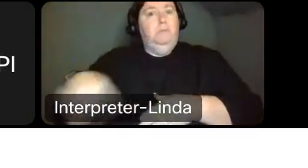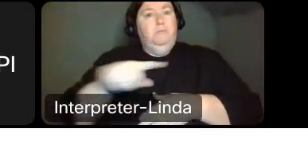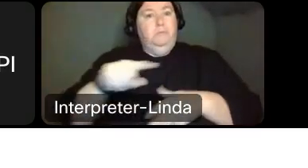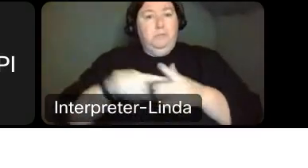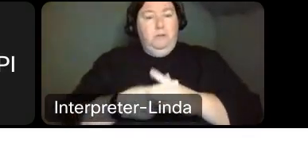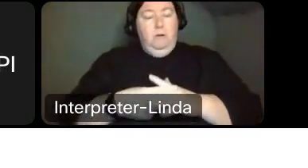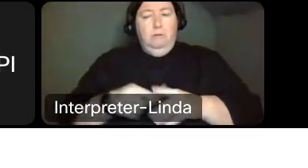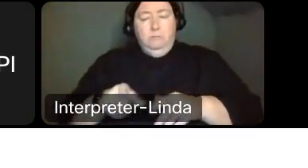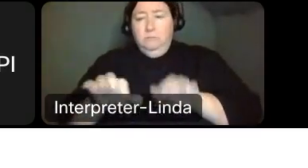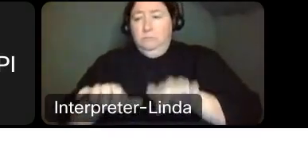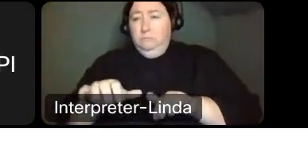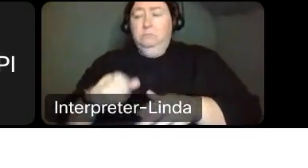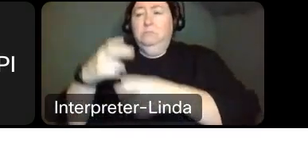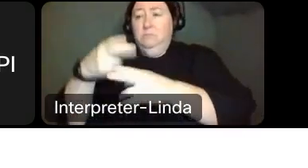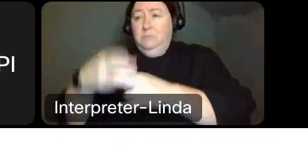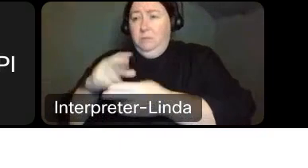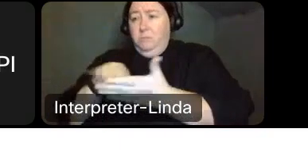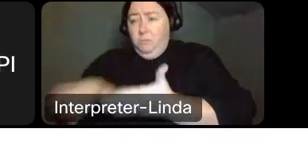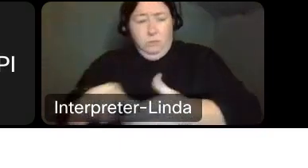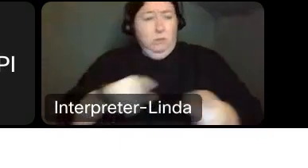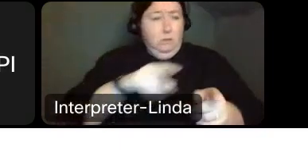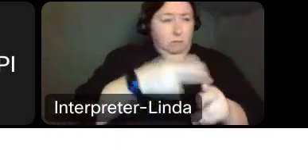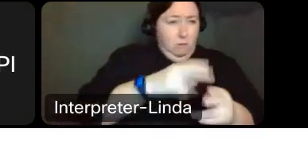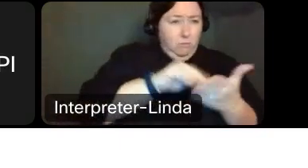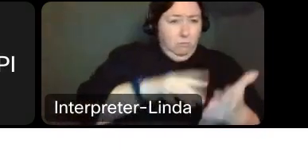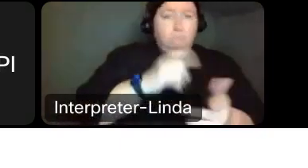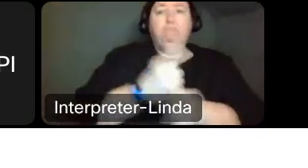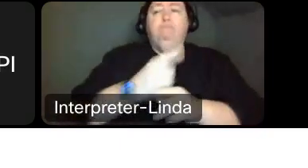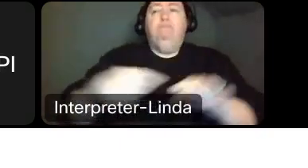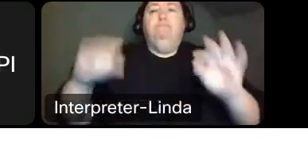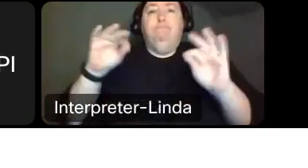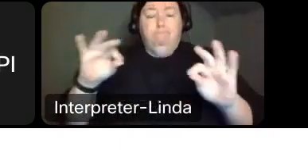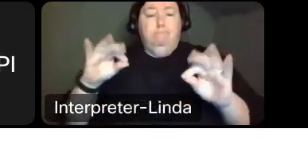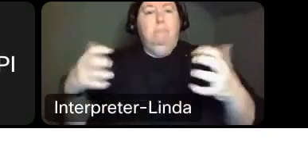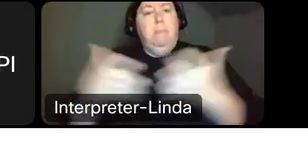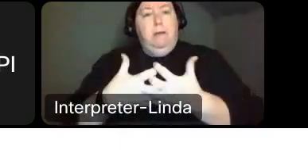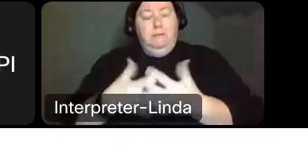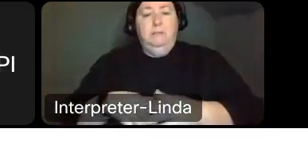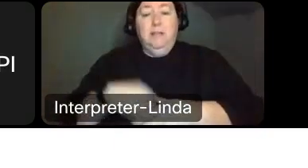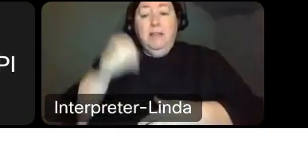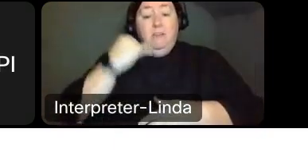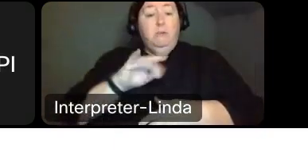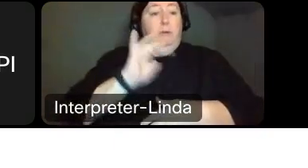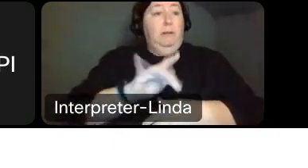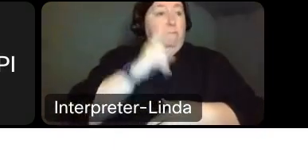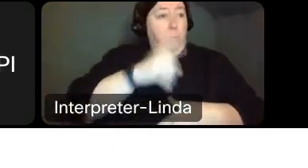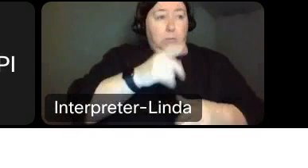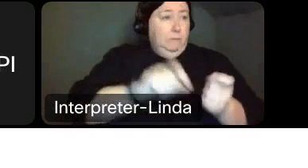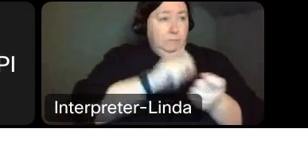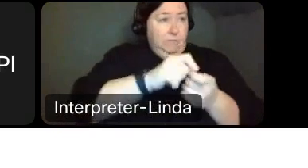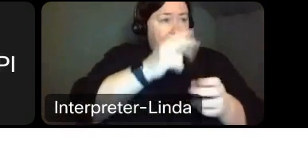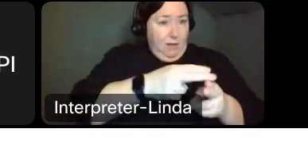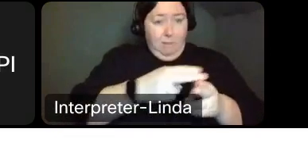are entering the information for the student that you think you are. So if you clicked on a link for so-and-so's name, you